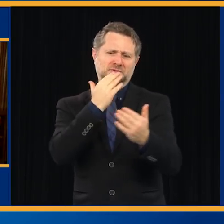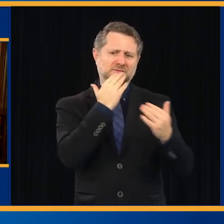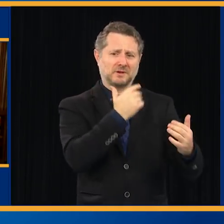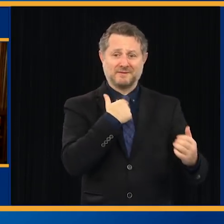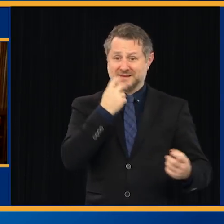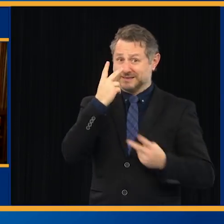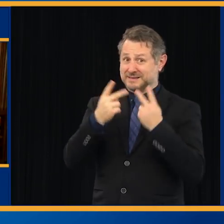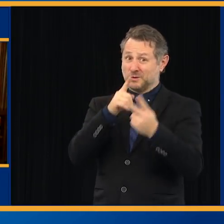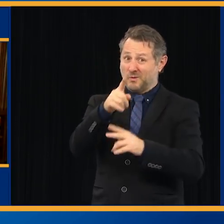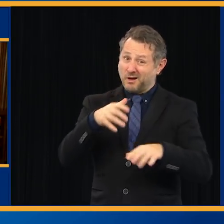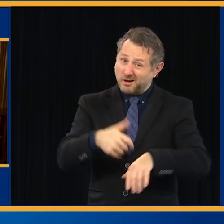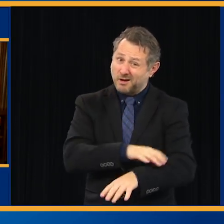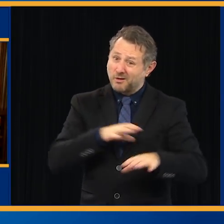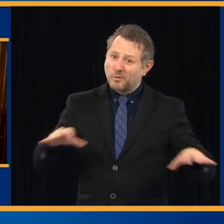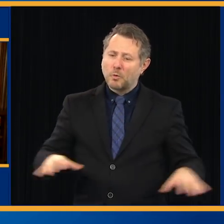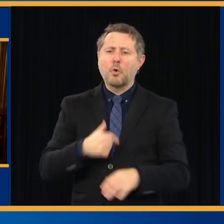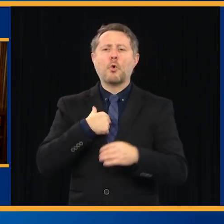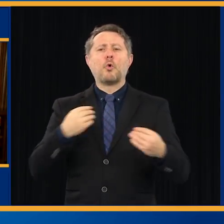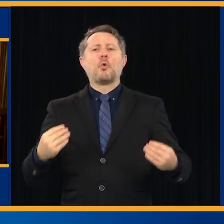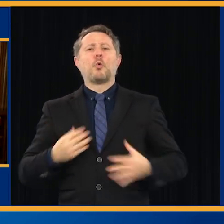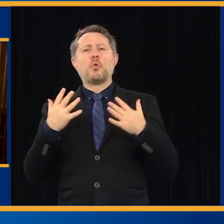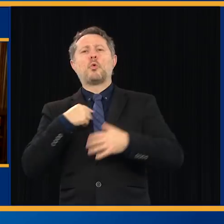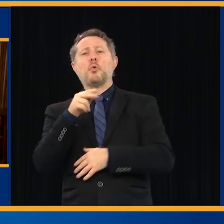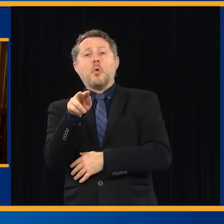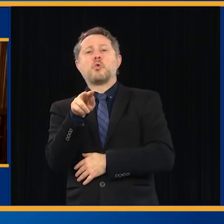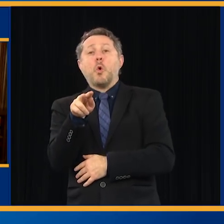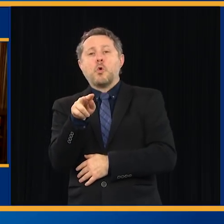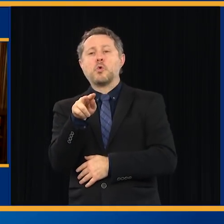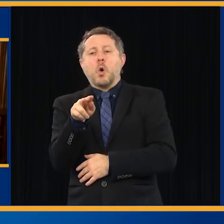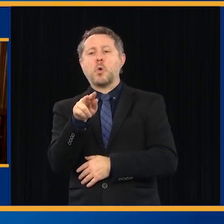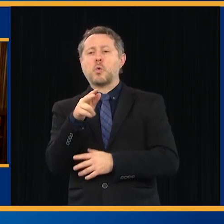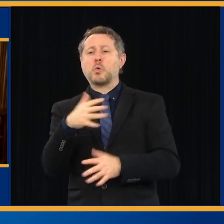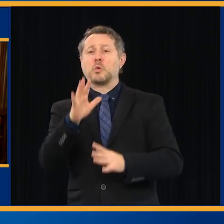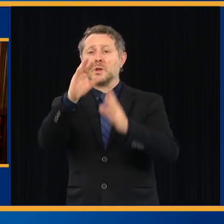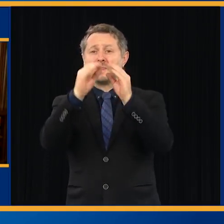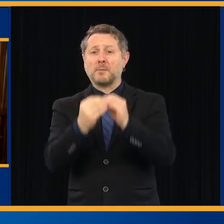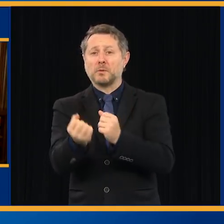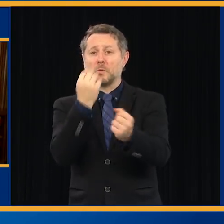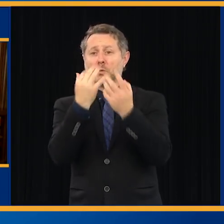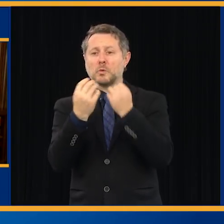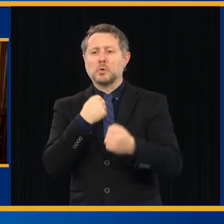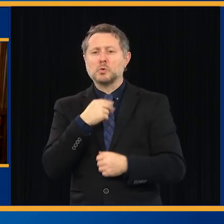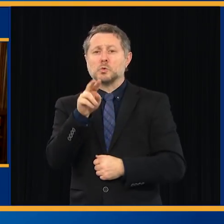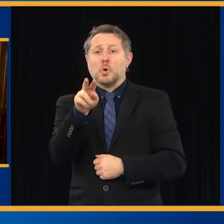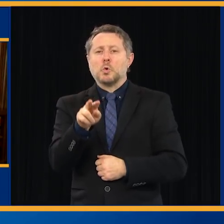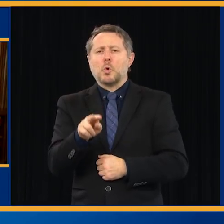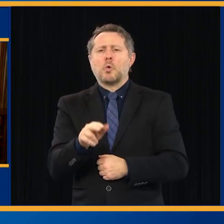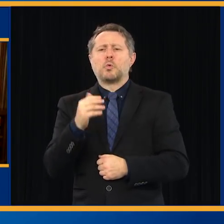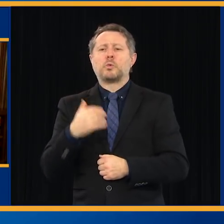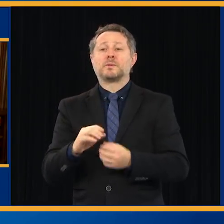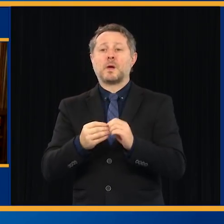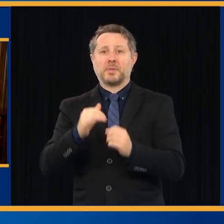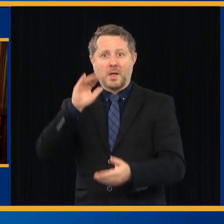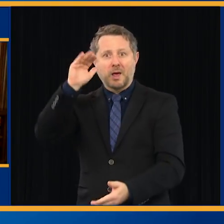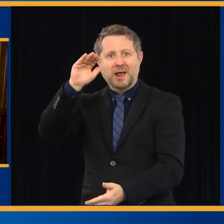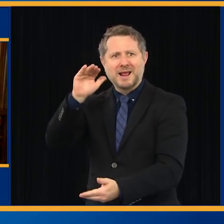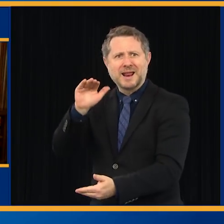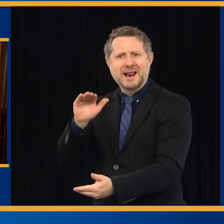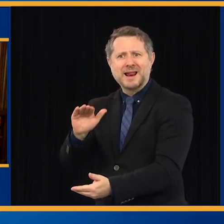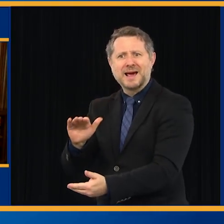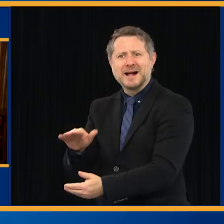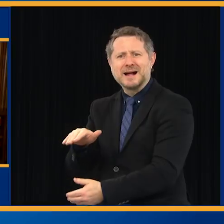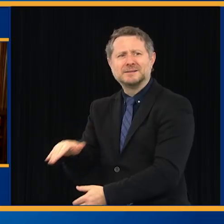of us. Our hearts go out to you as we see the numbers. I was really happy to see your numbers on the chart at the beginning of your